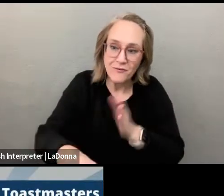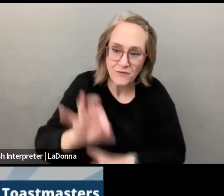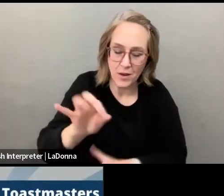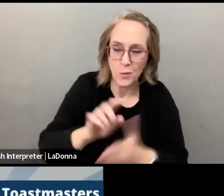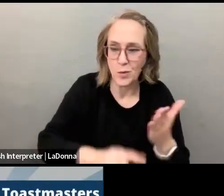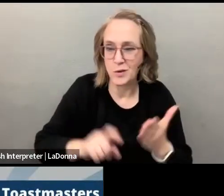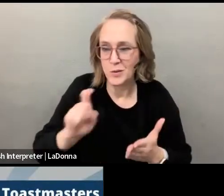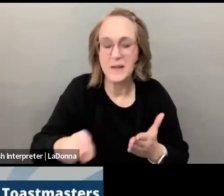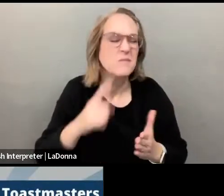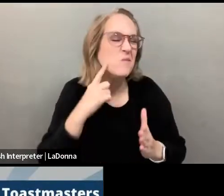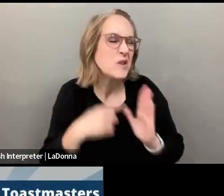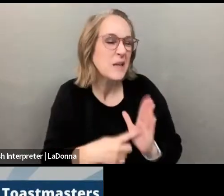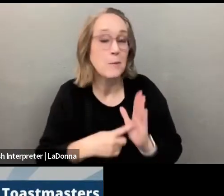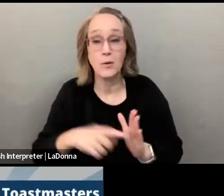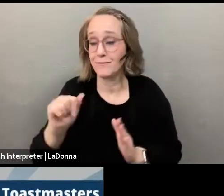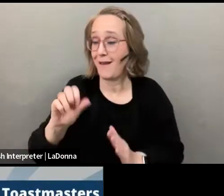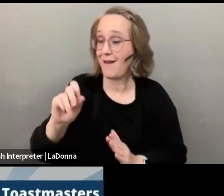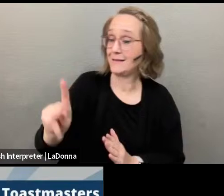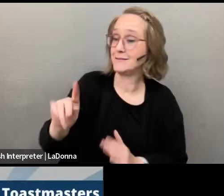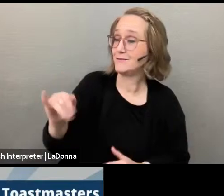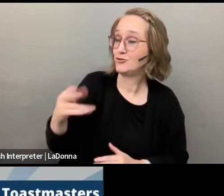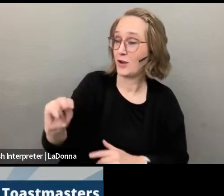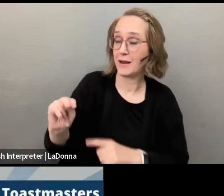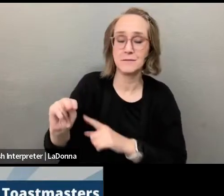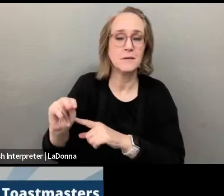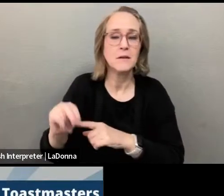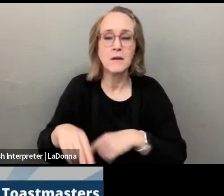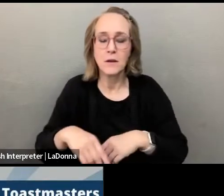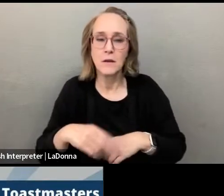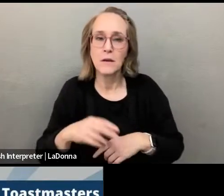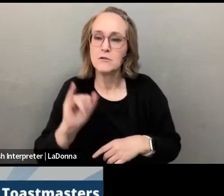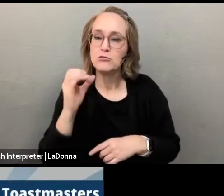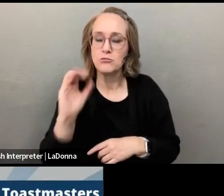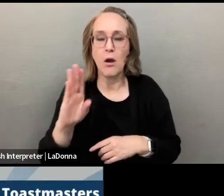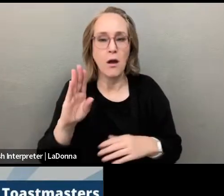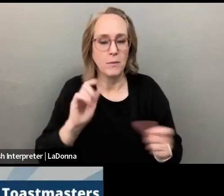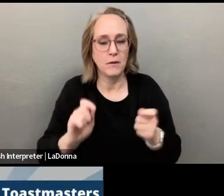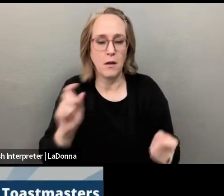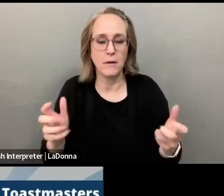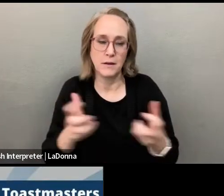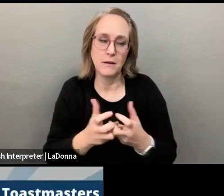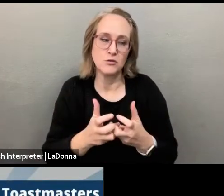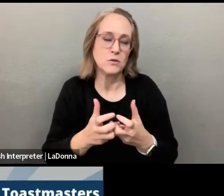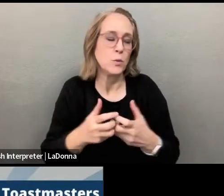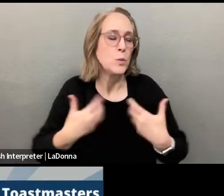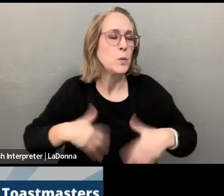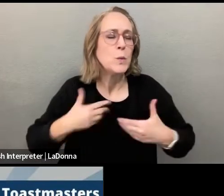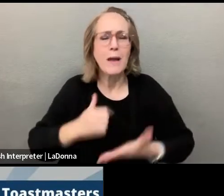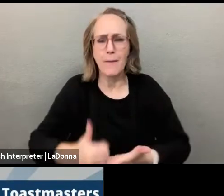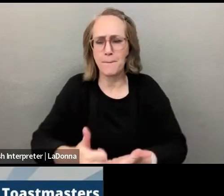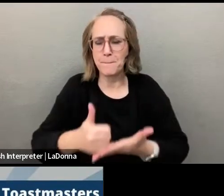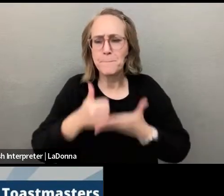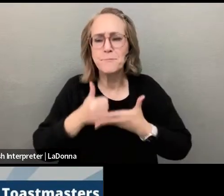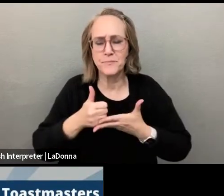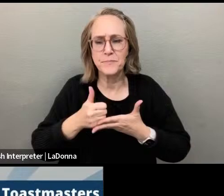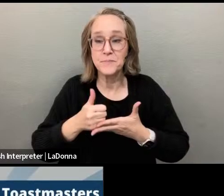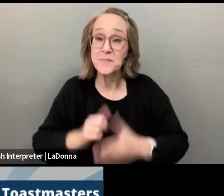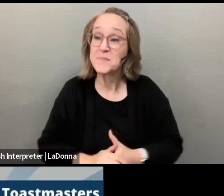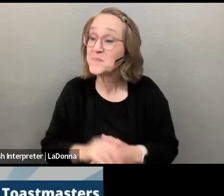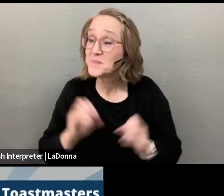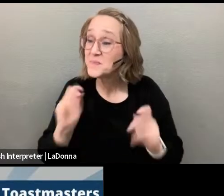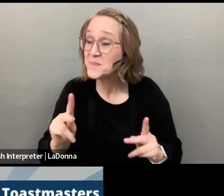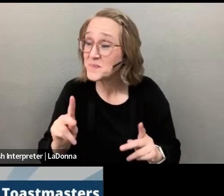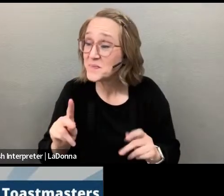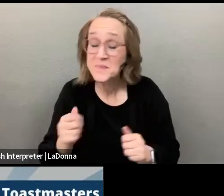Job Accommodation Network, which is such a tremendous resource for people navigating employment. All right, does